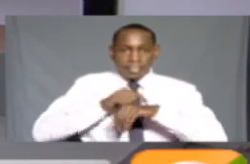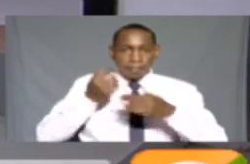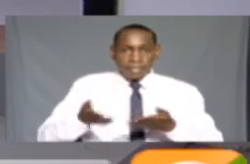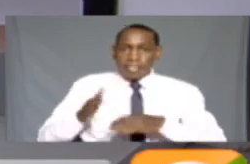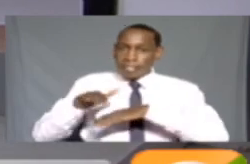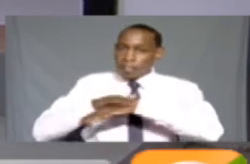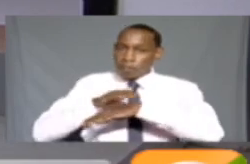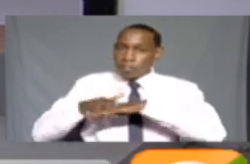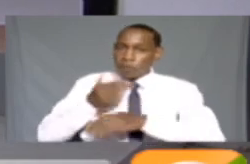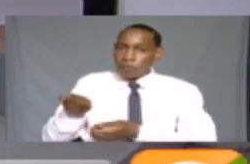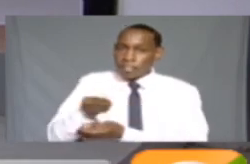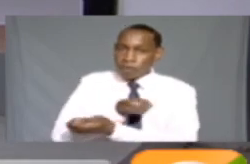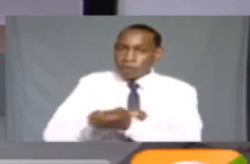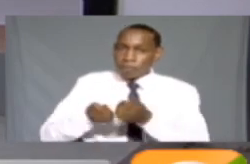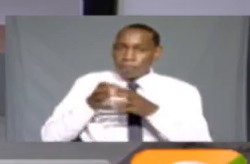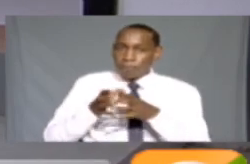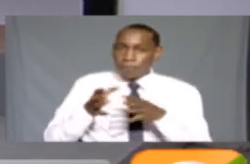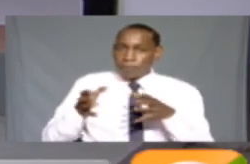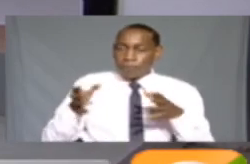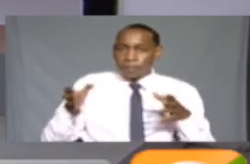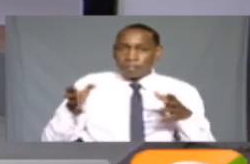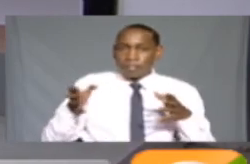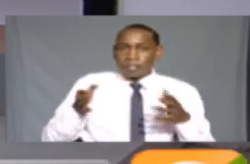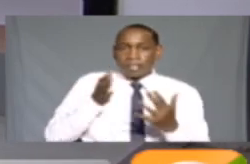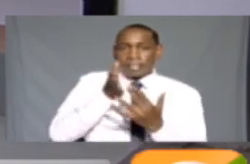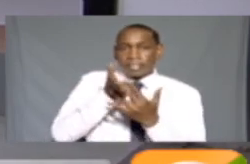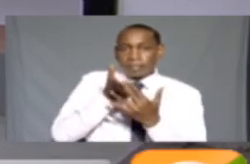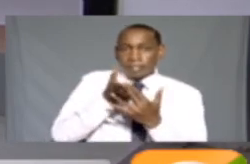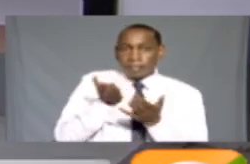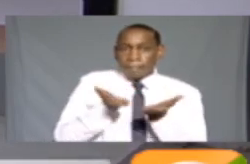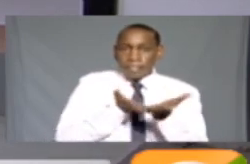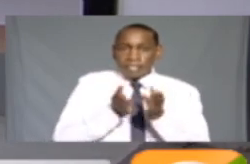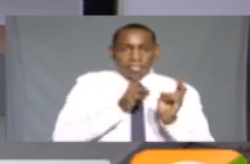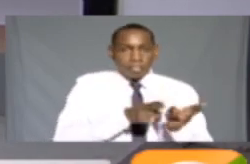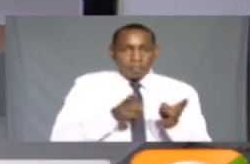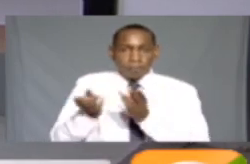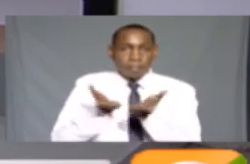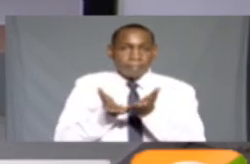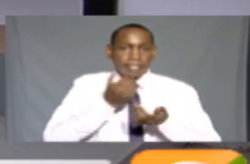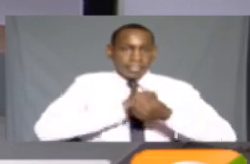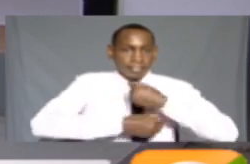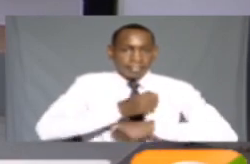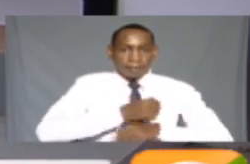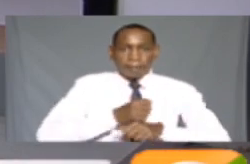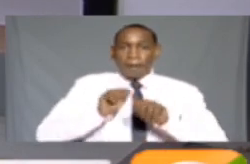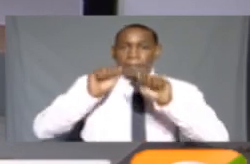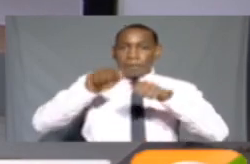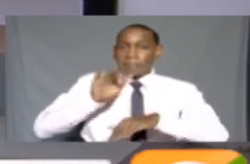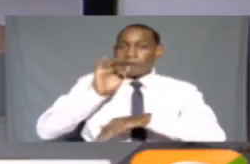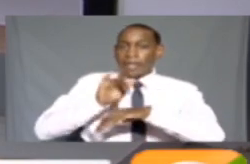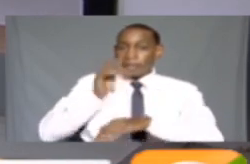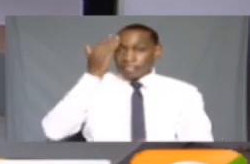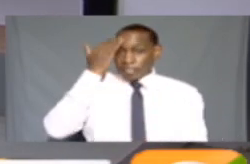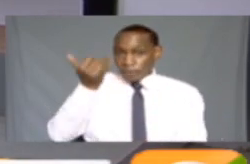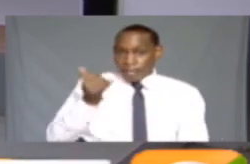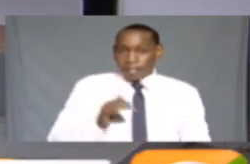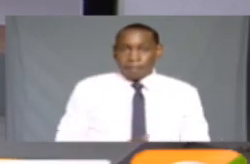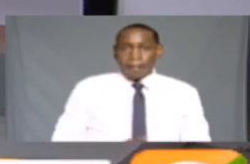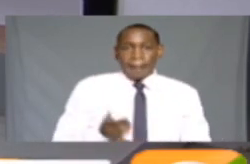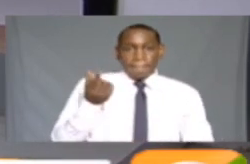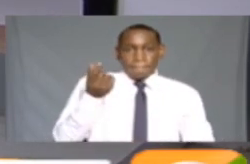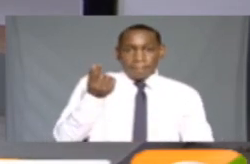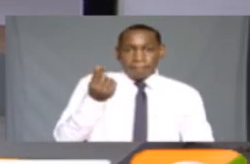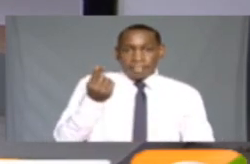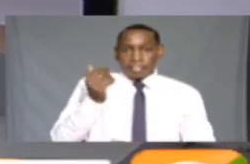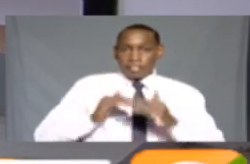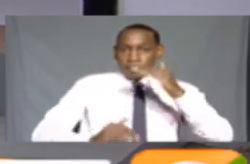slowdown in economic growth, a disruption of trade, the normal trading activities may be disrupted because, you know, money is